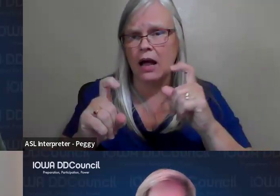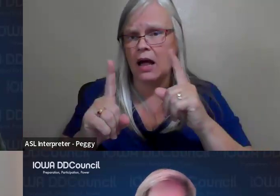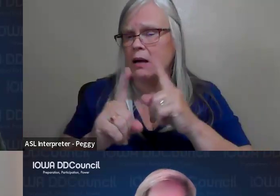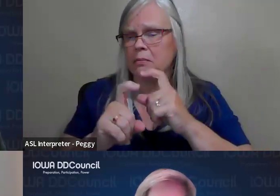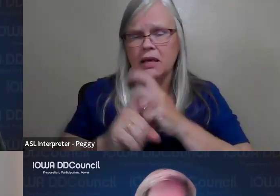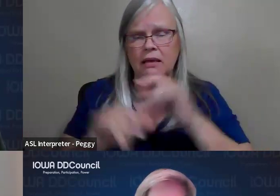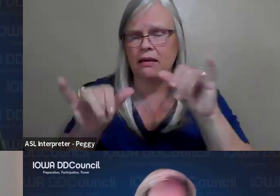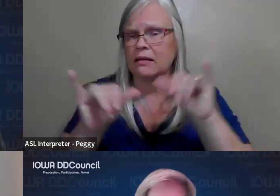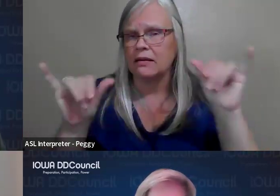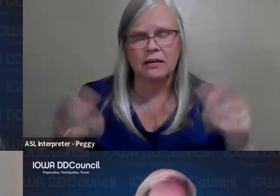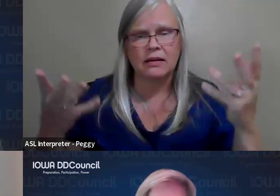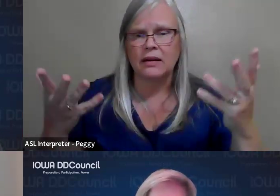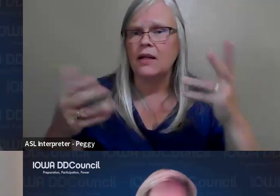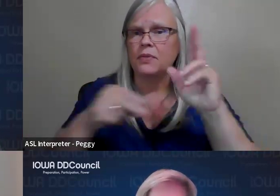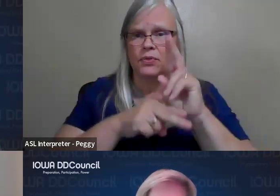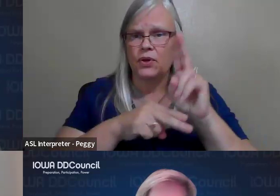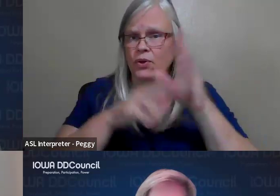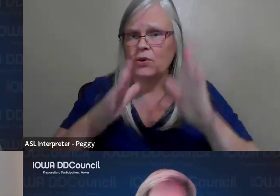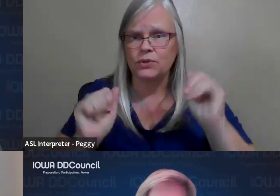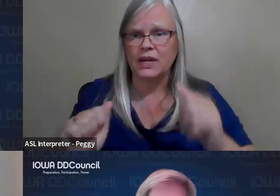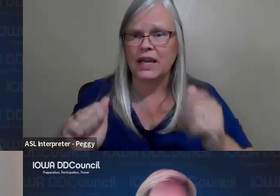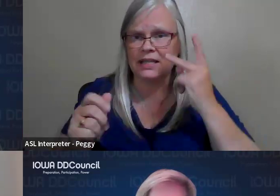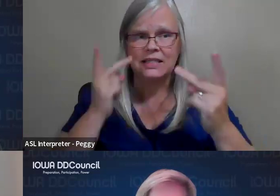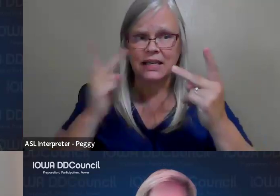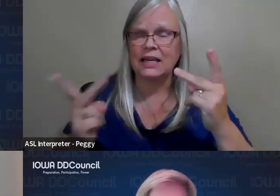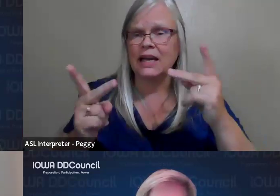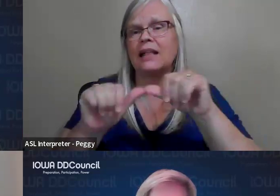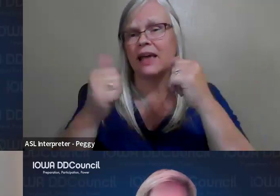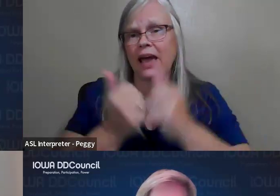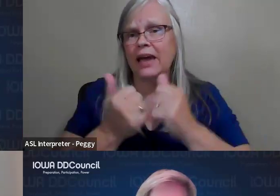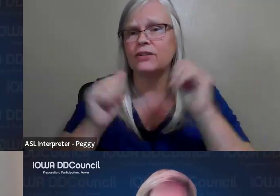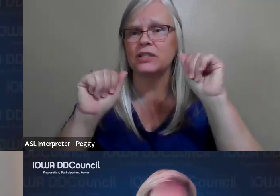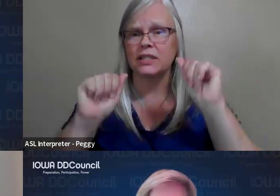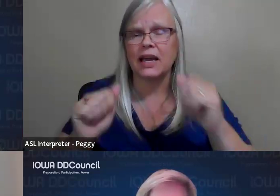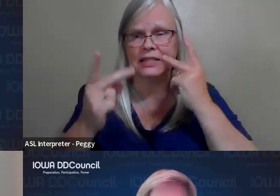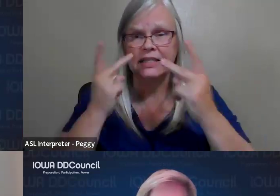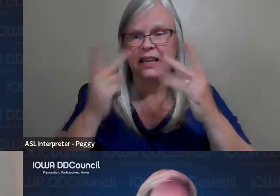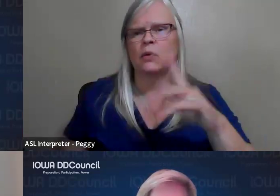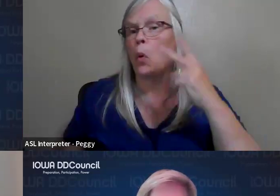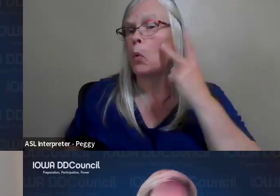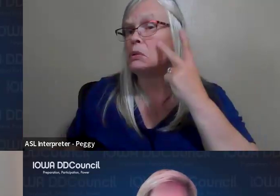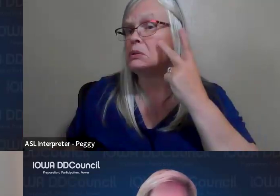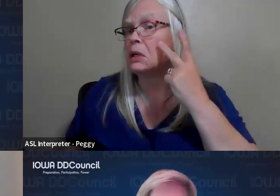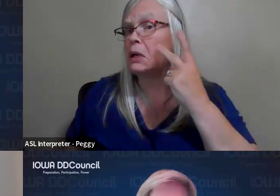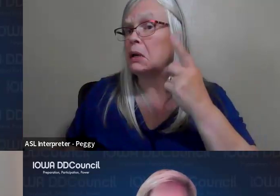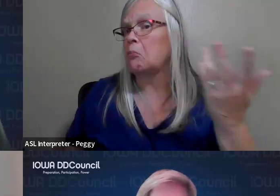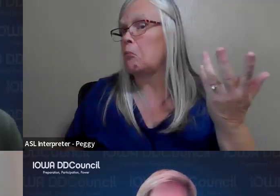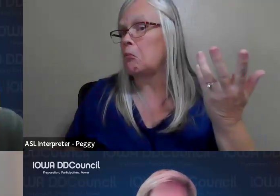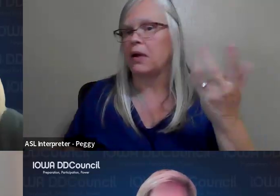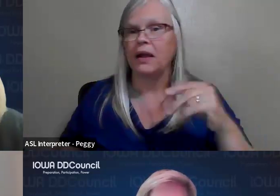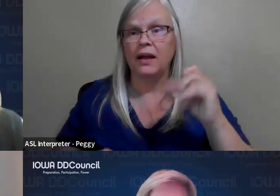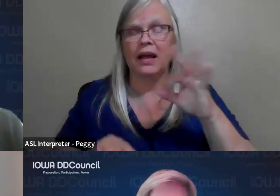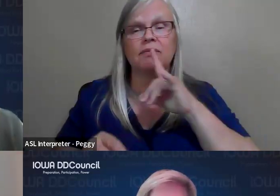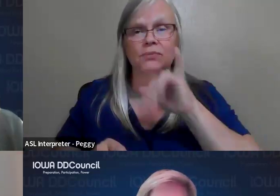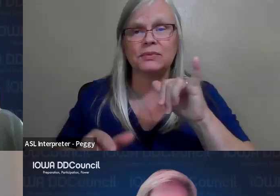system, and it's something that the user can see as well as the agency. So we'll see on that, right? How that gets